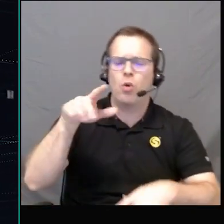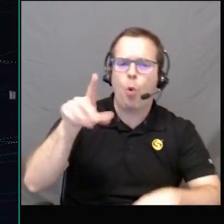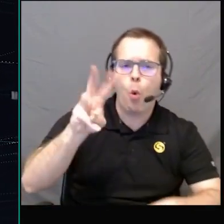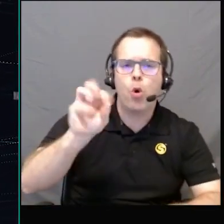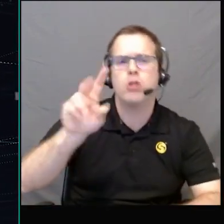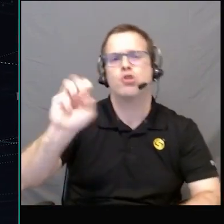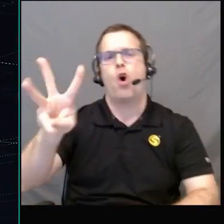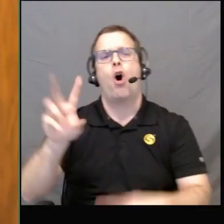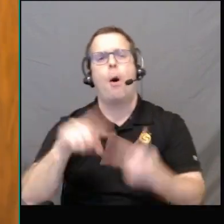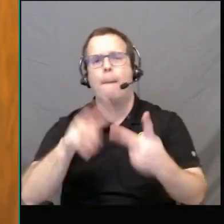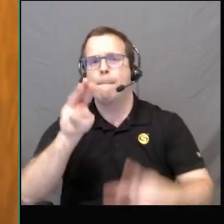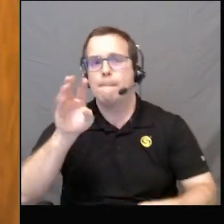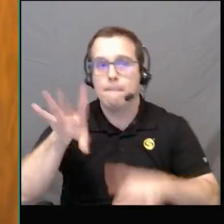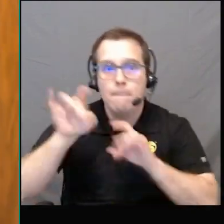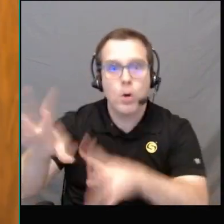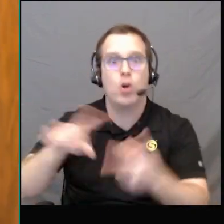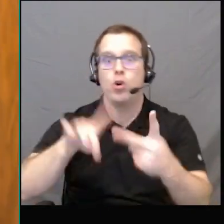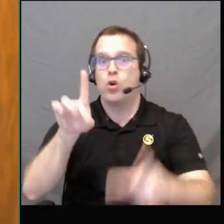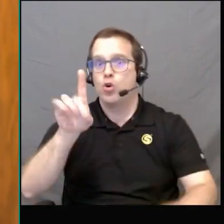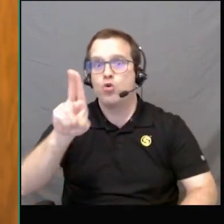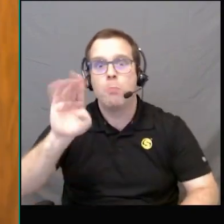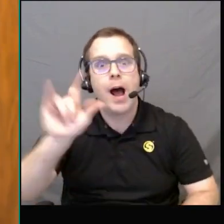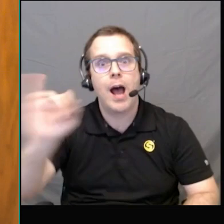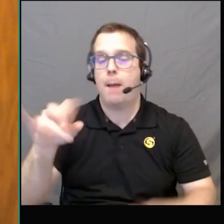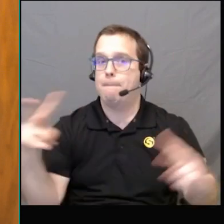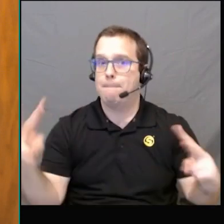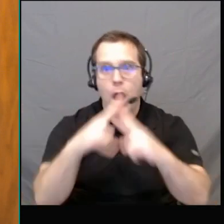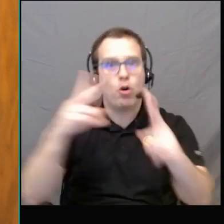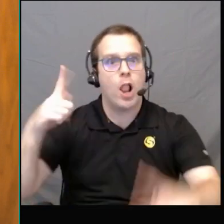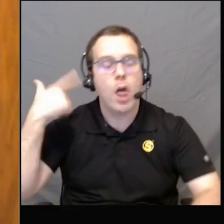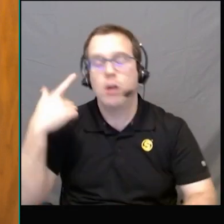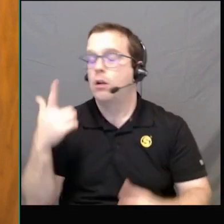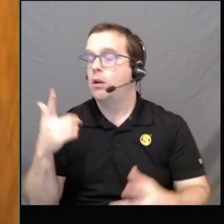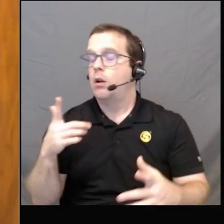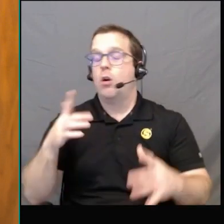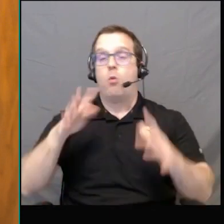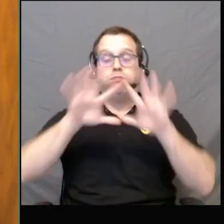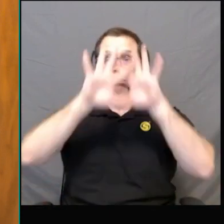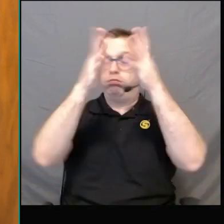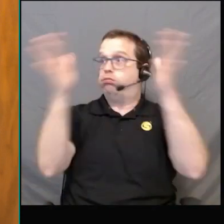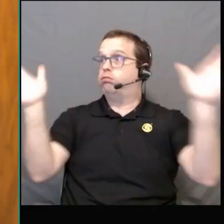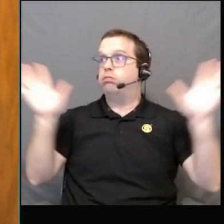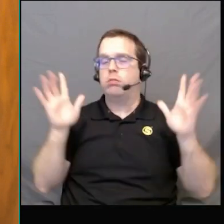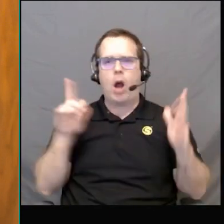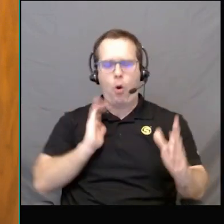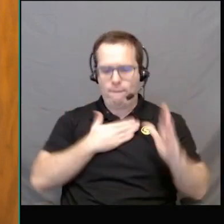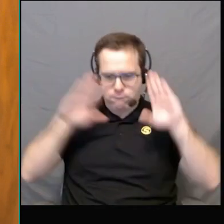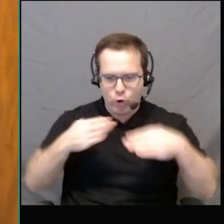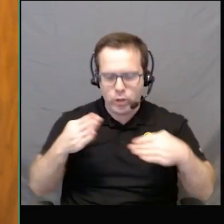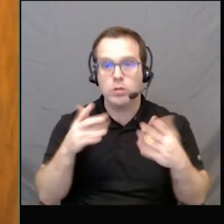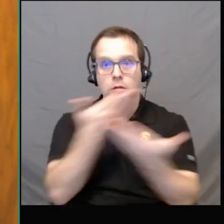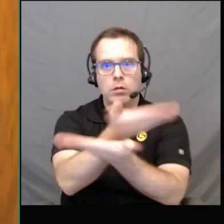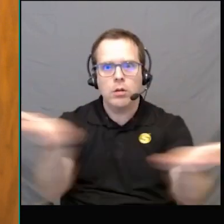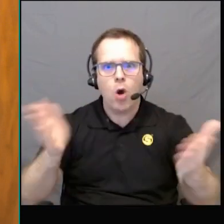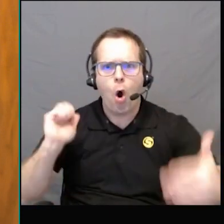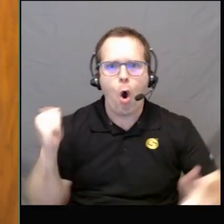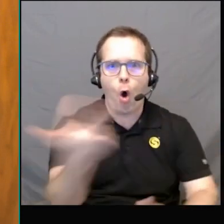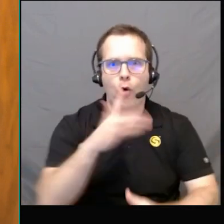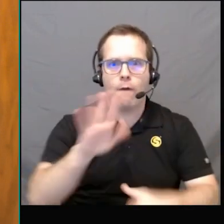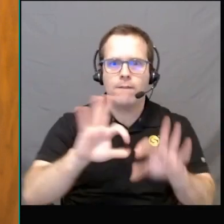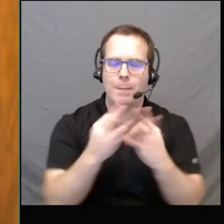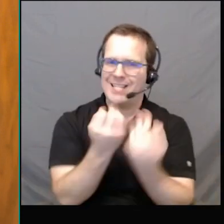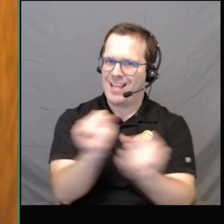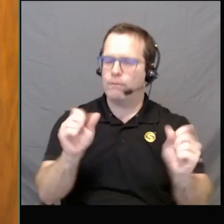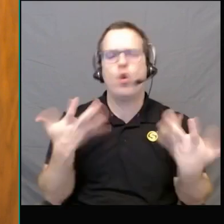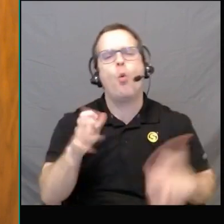Dubai, Paris. Our complete focus was that everyone and their families could be safe. And we didn't want you to feel like you had to choose